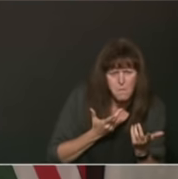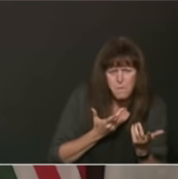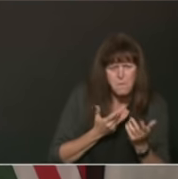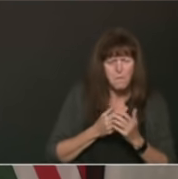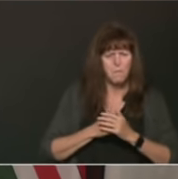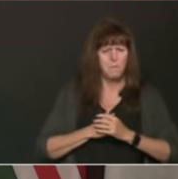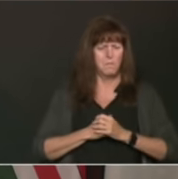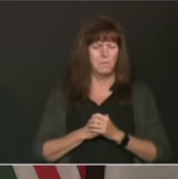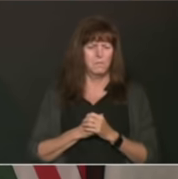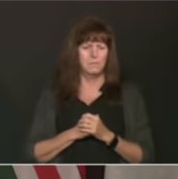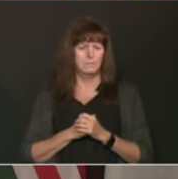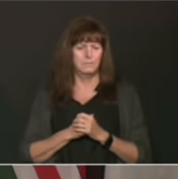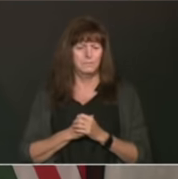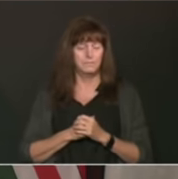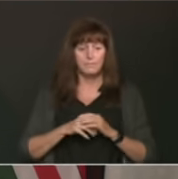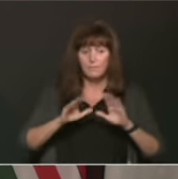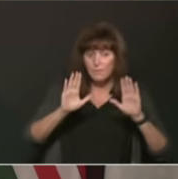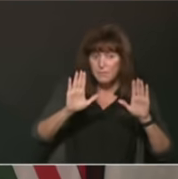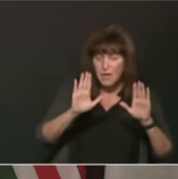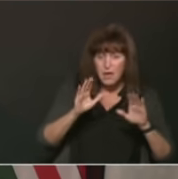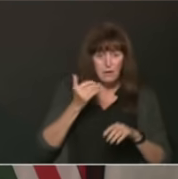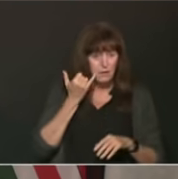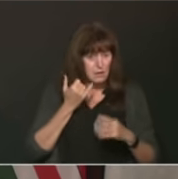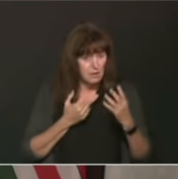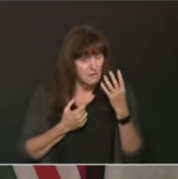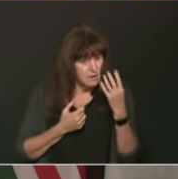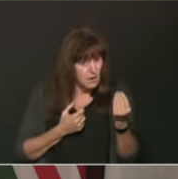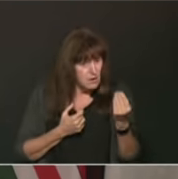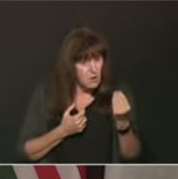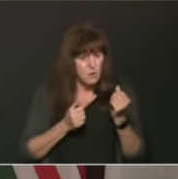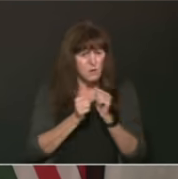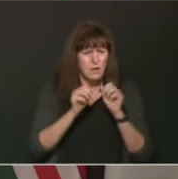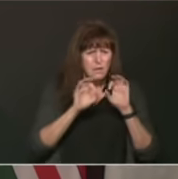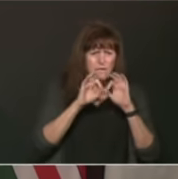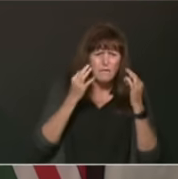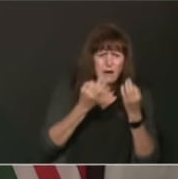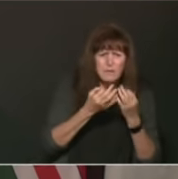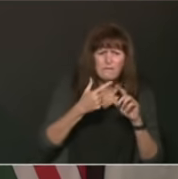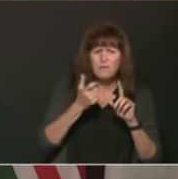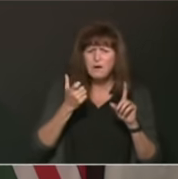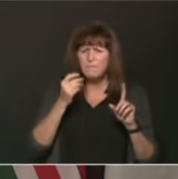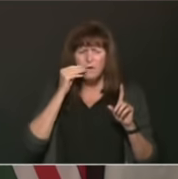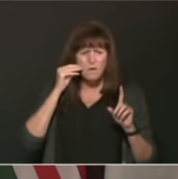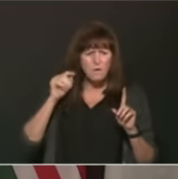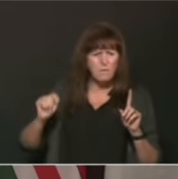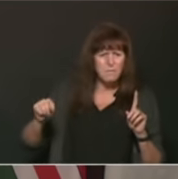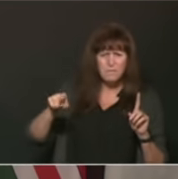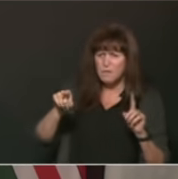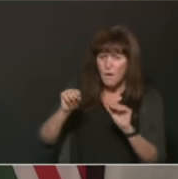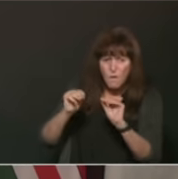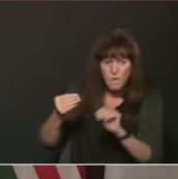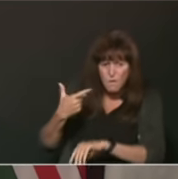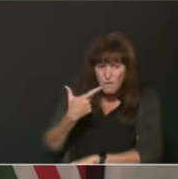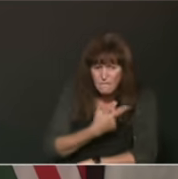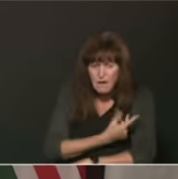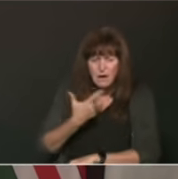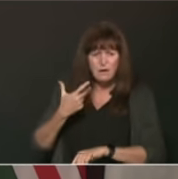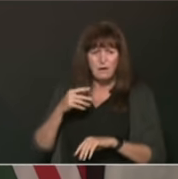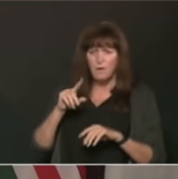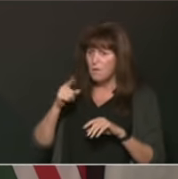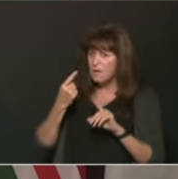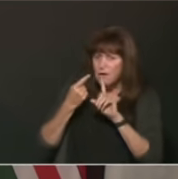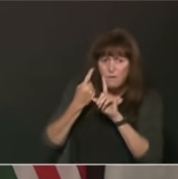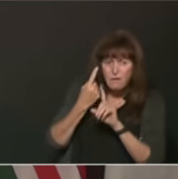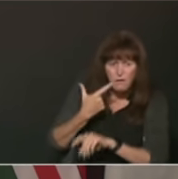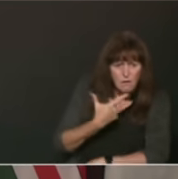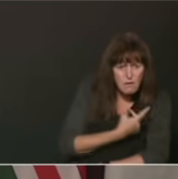you are gathering outdoors with people from multiple households who are unvaccinated or partially vaccinated, or their vaccination